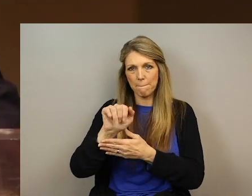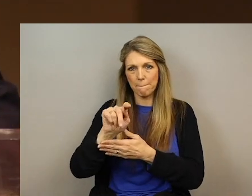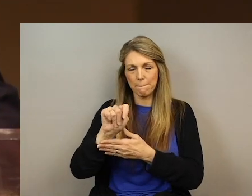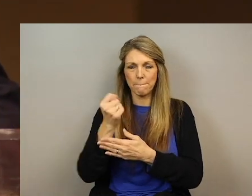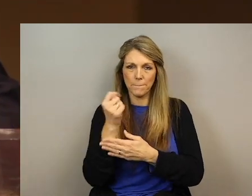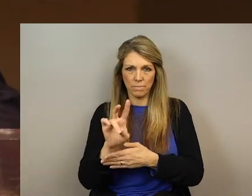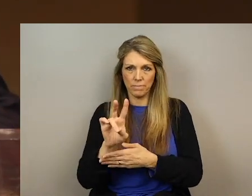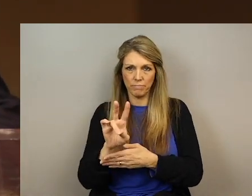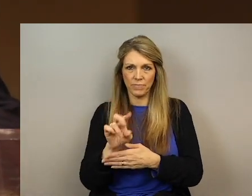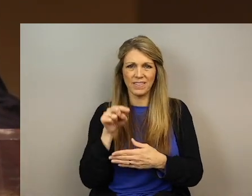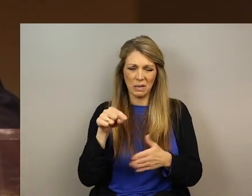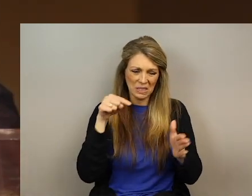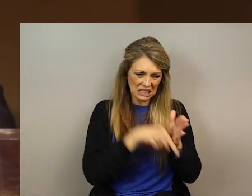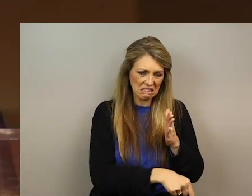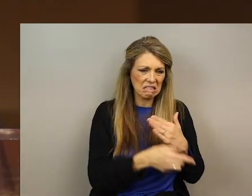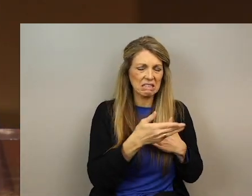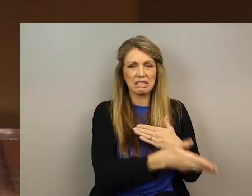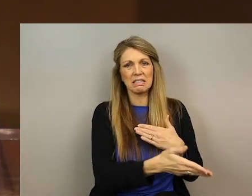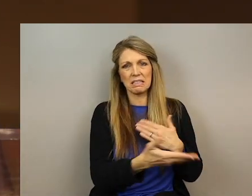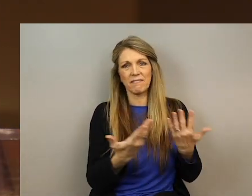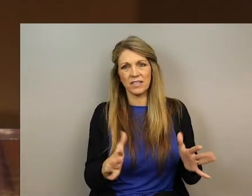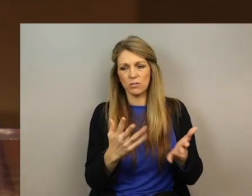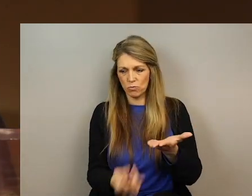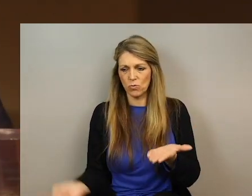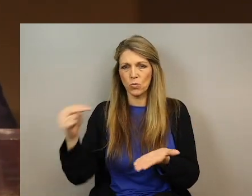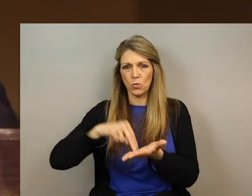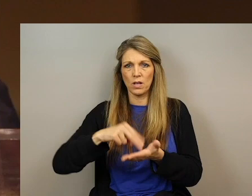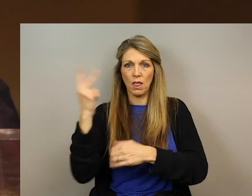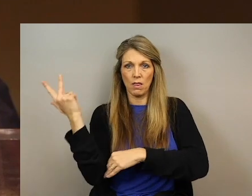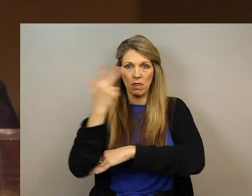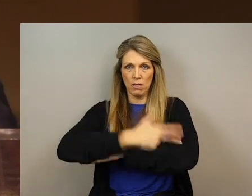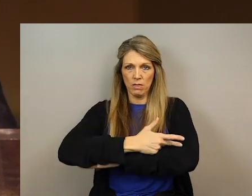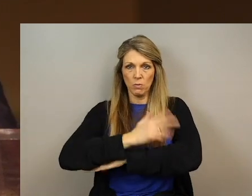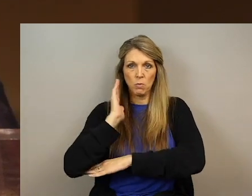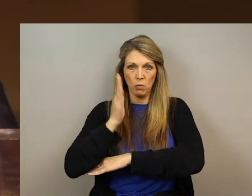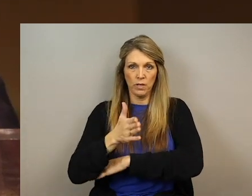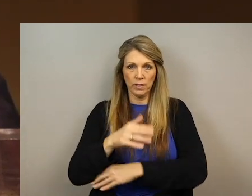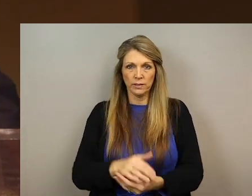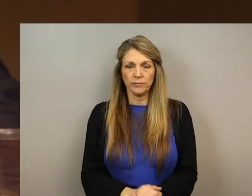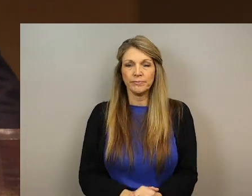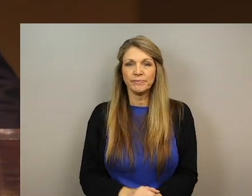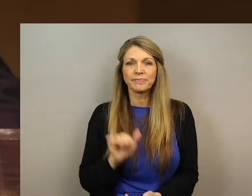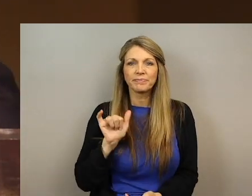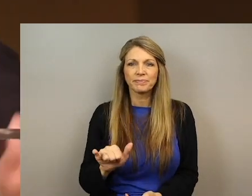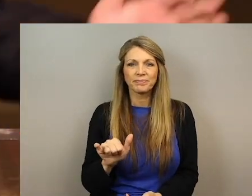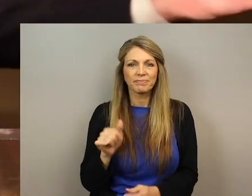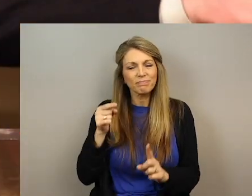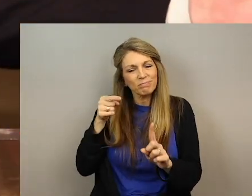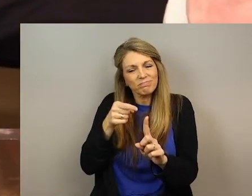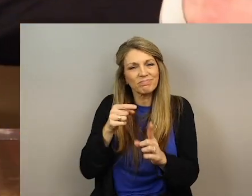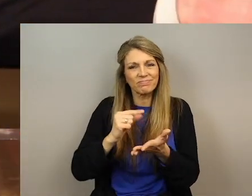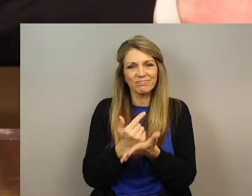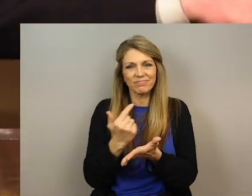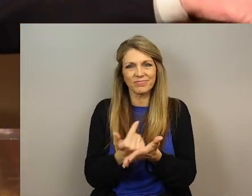17. It says, "And they will kill him, and he will be raised on the third day." This is the heart of the gospel. If we